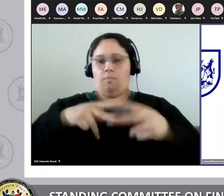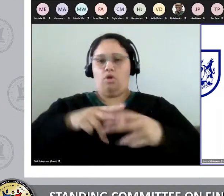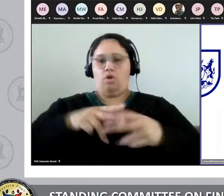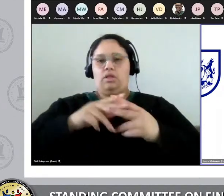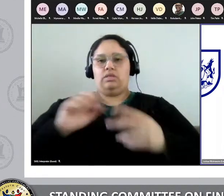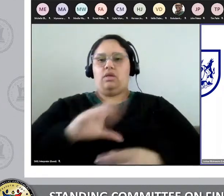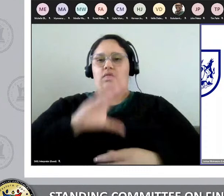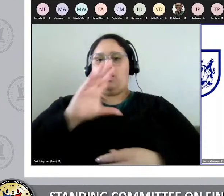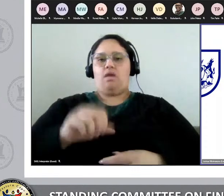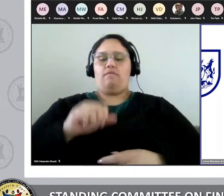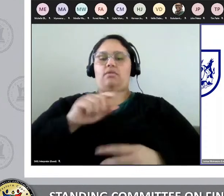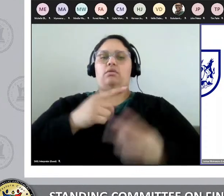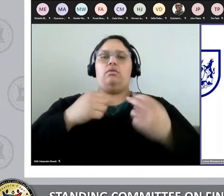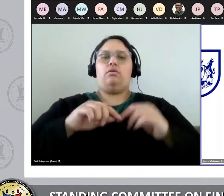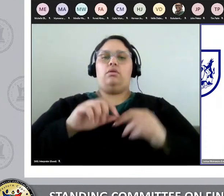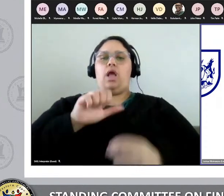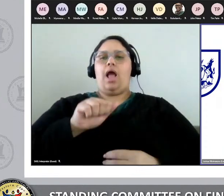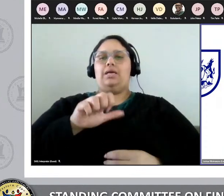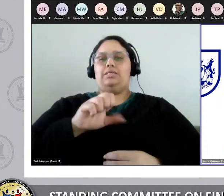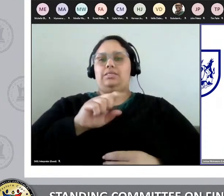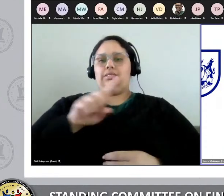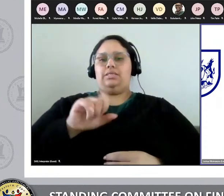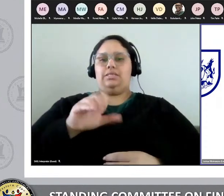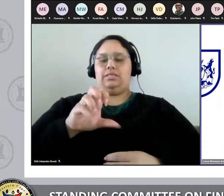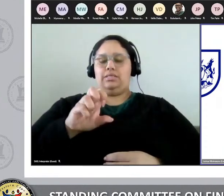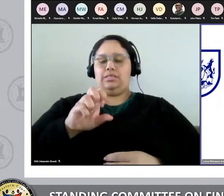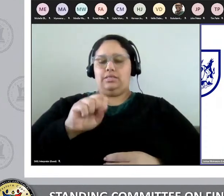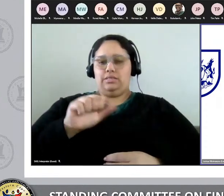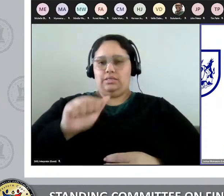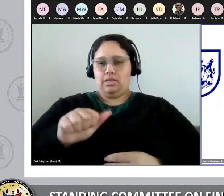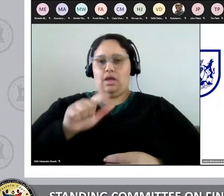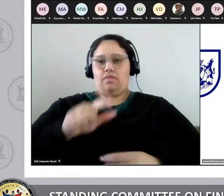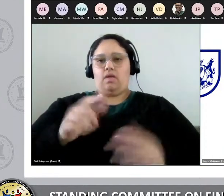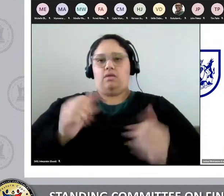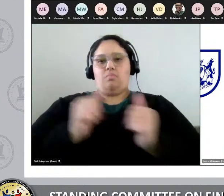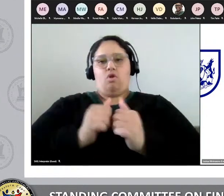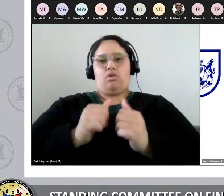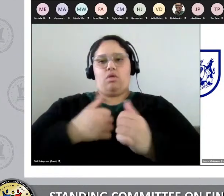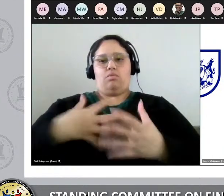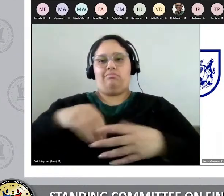ASISA. So those were the partners that we engaged with in the SMME Booster Fund.